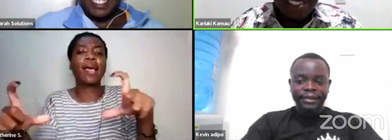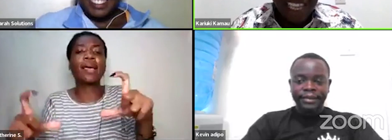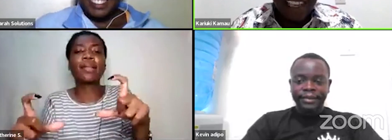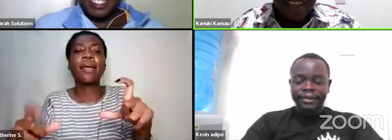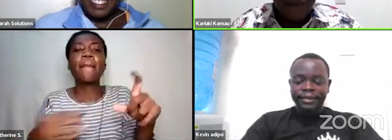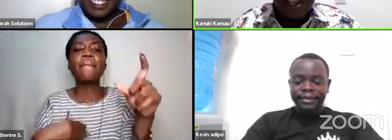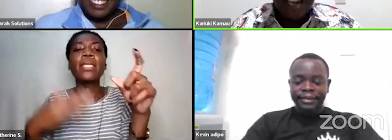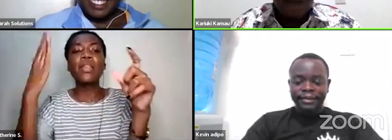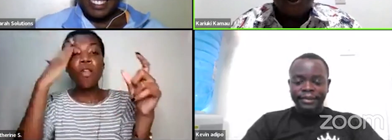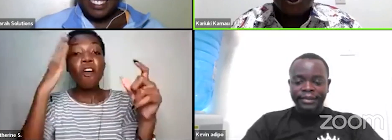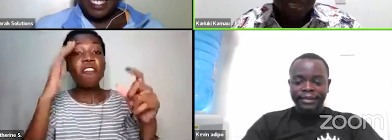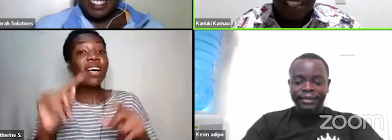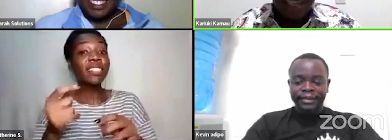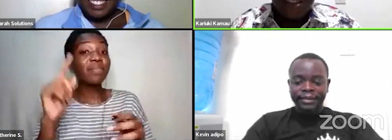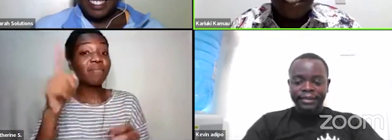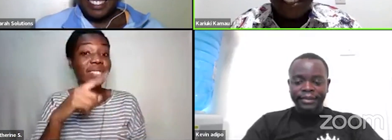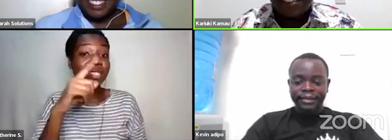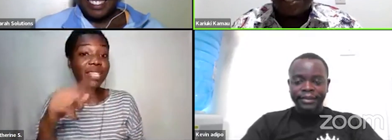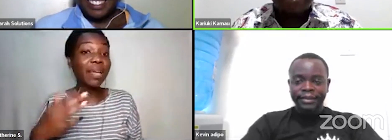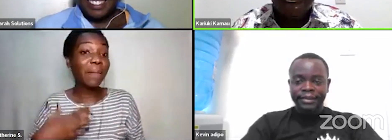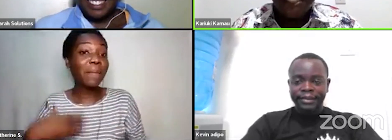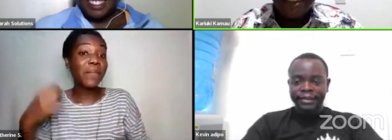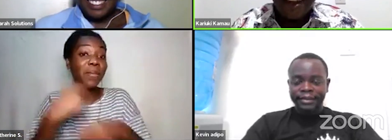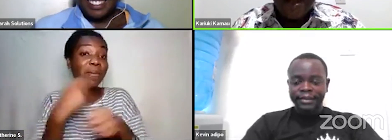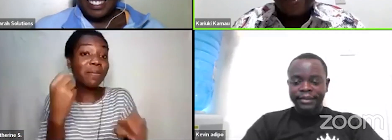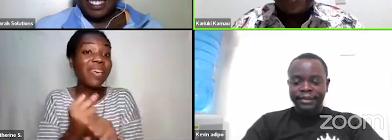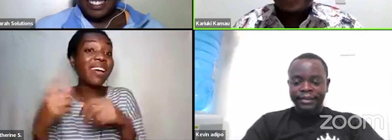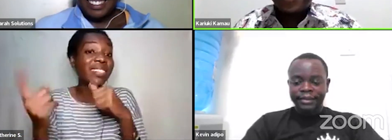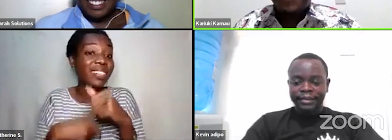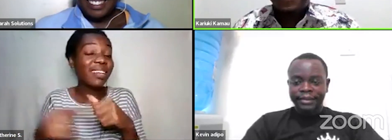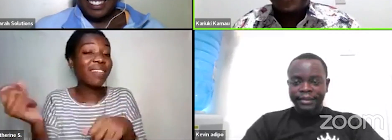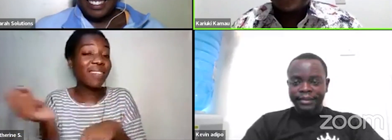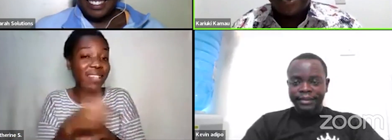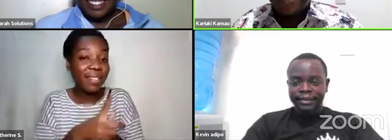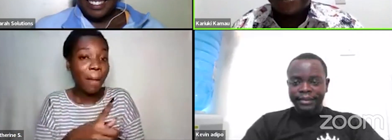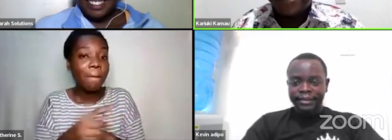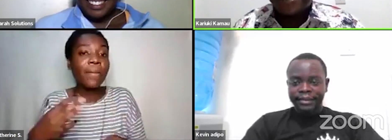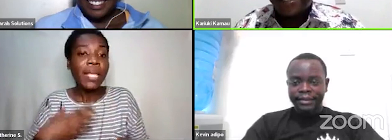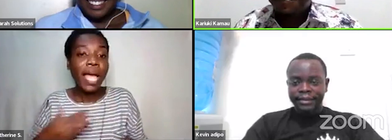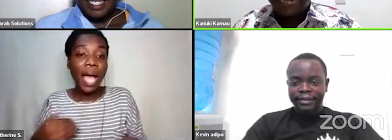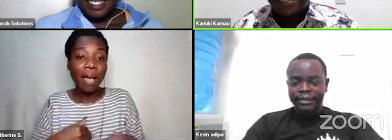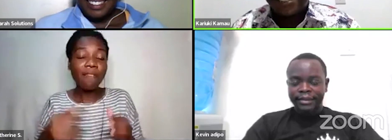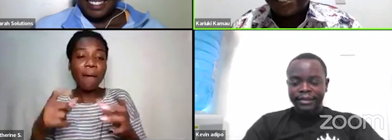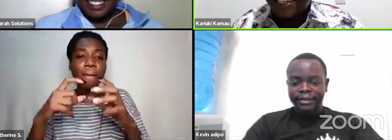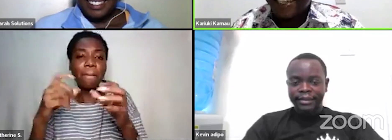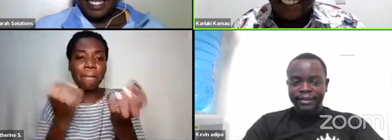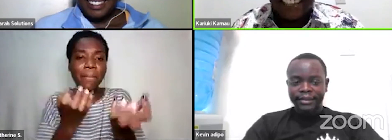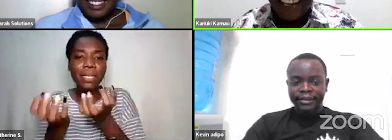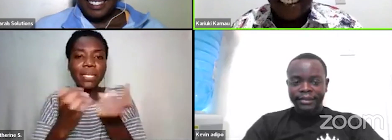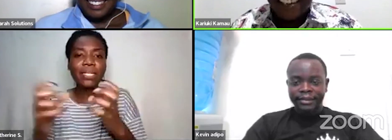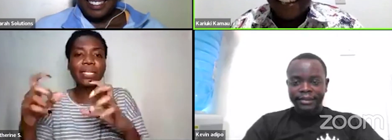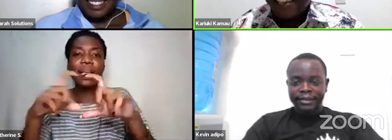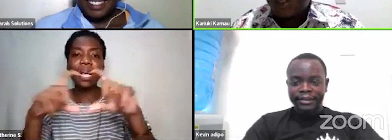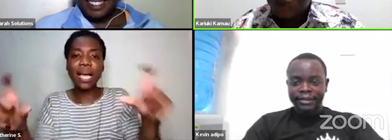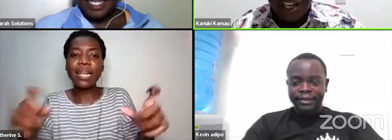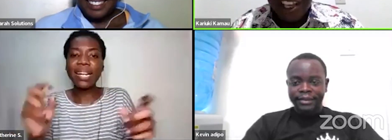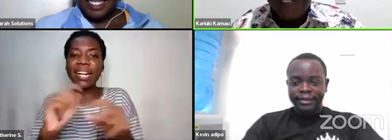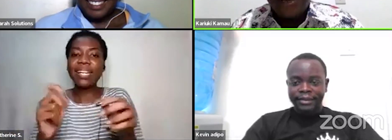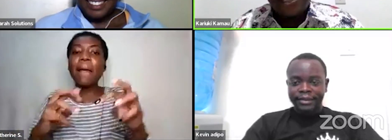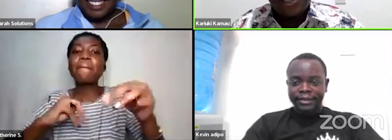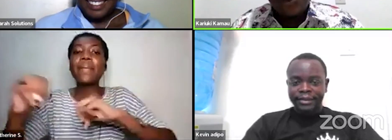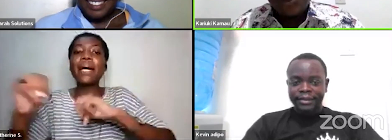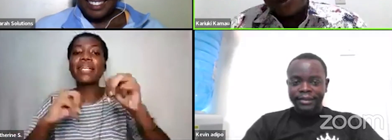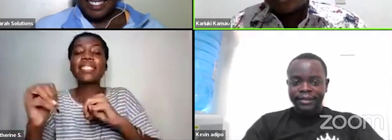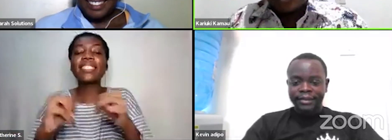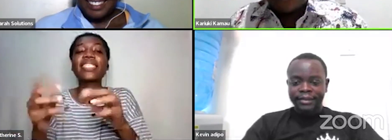first mistake I was making within the 6 months. I had a business card written managing director. And truly,